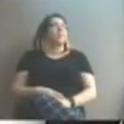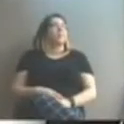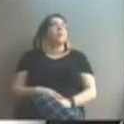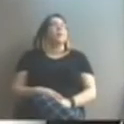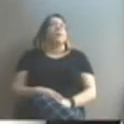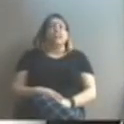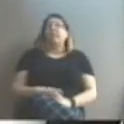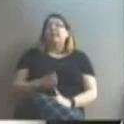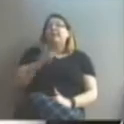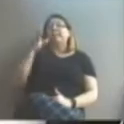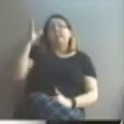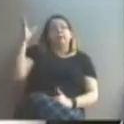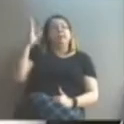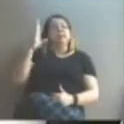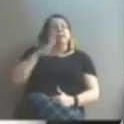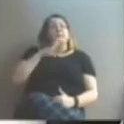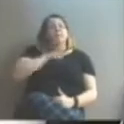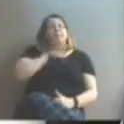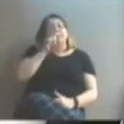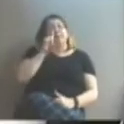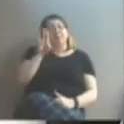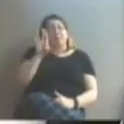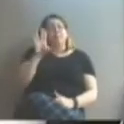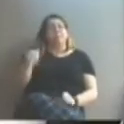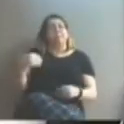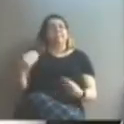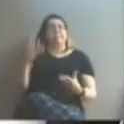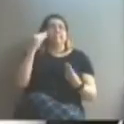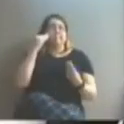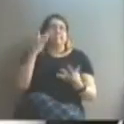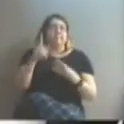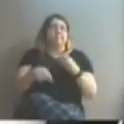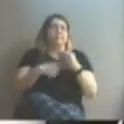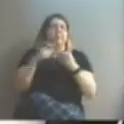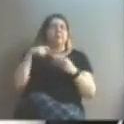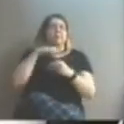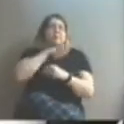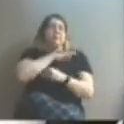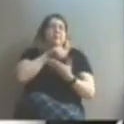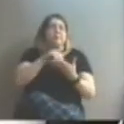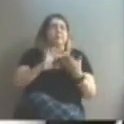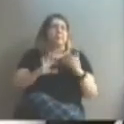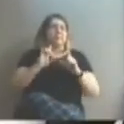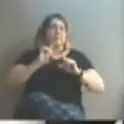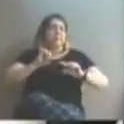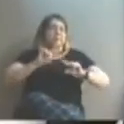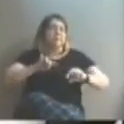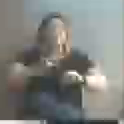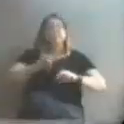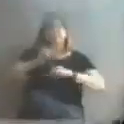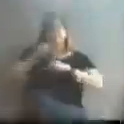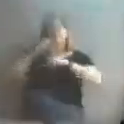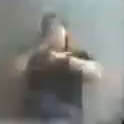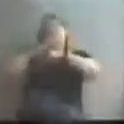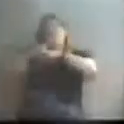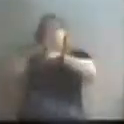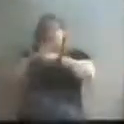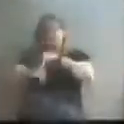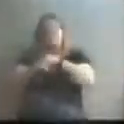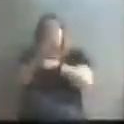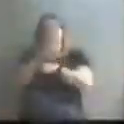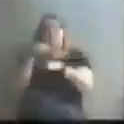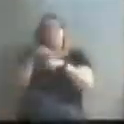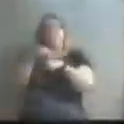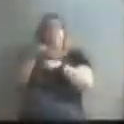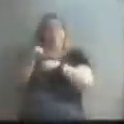Okay, here's the board's dashboard. This provides information on staff and student attendance, staff vacancies, and referrals